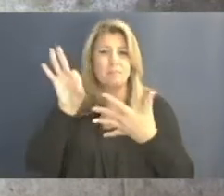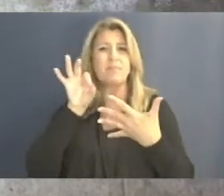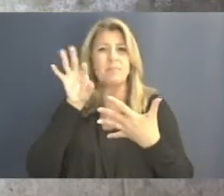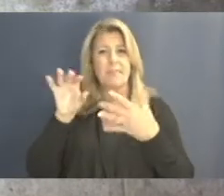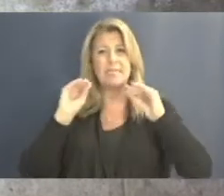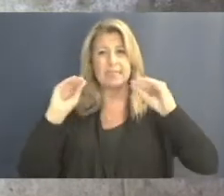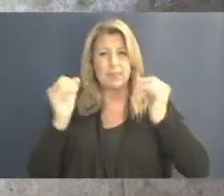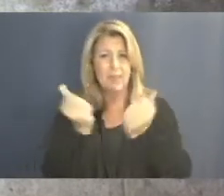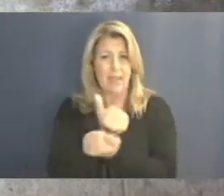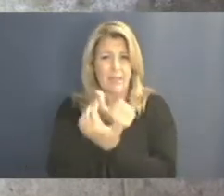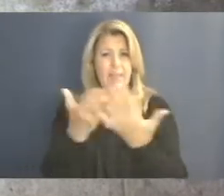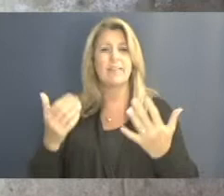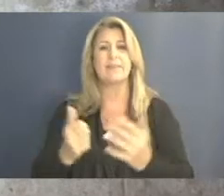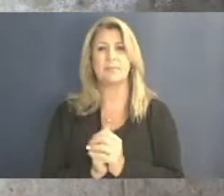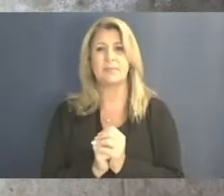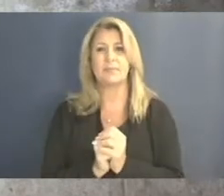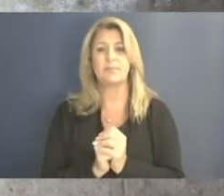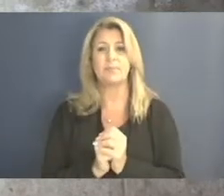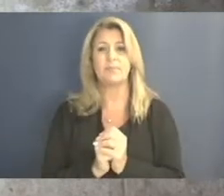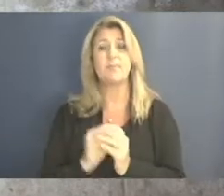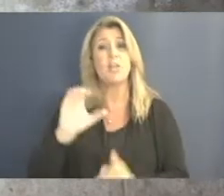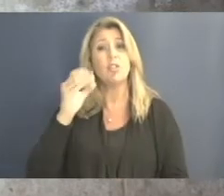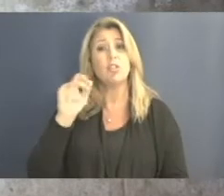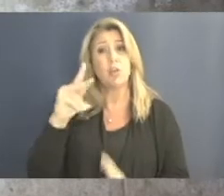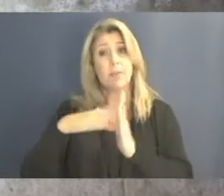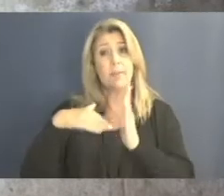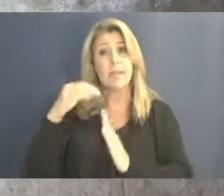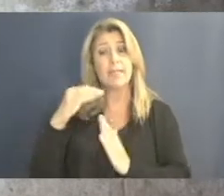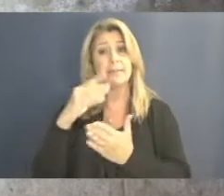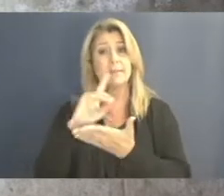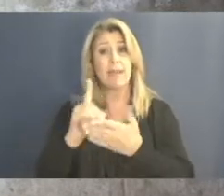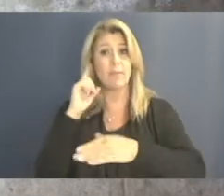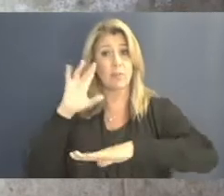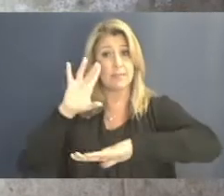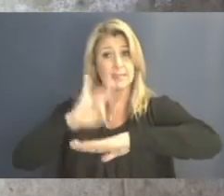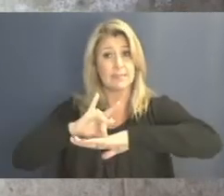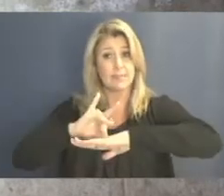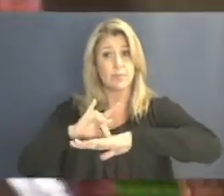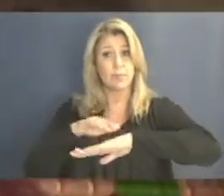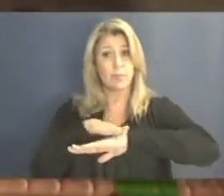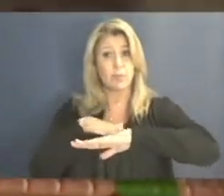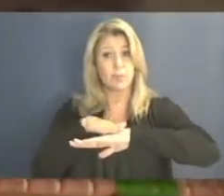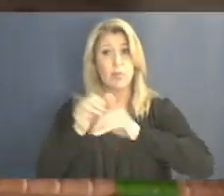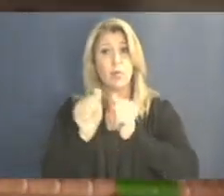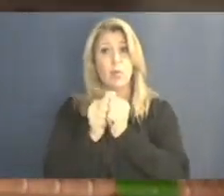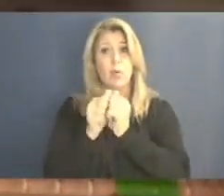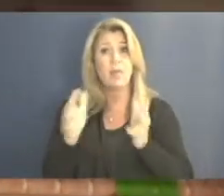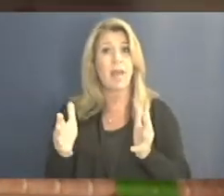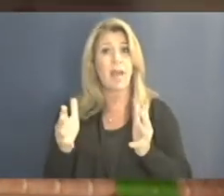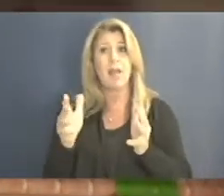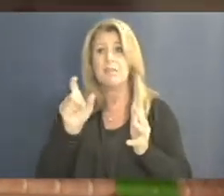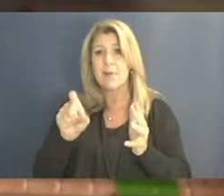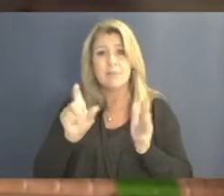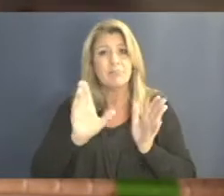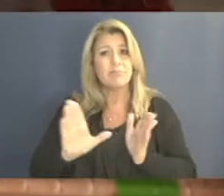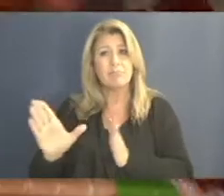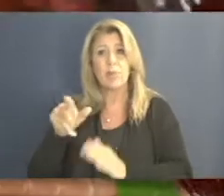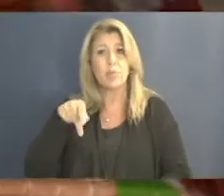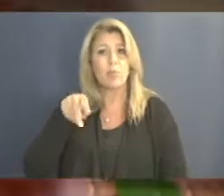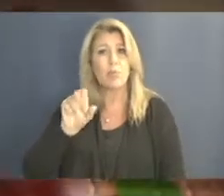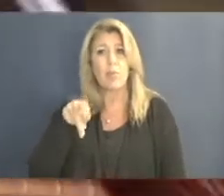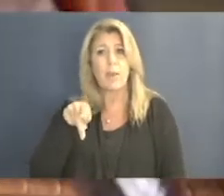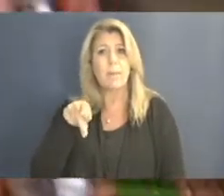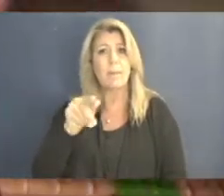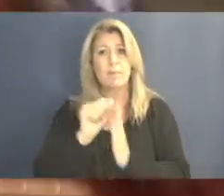is everything you need to know. Chalk paint is designed to stick to surfaces without sanding and